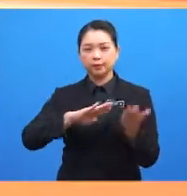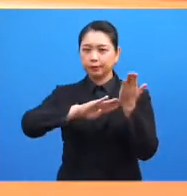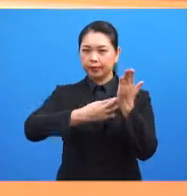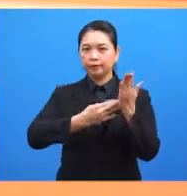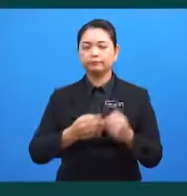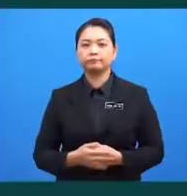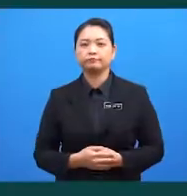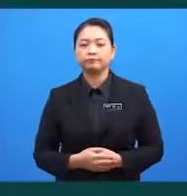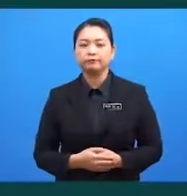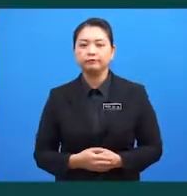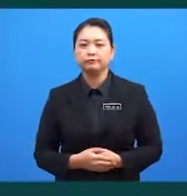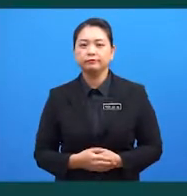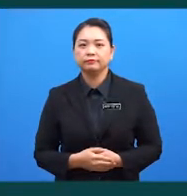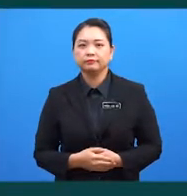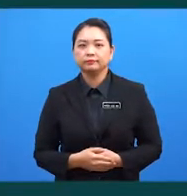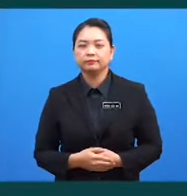begin.